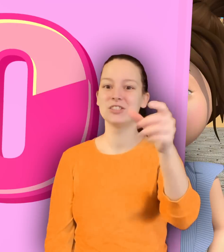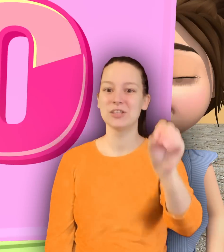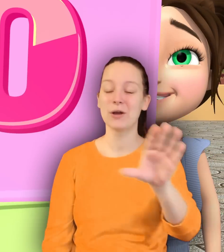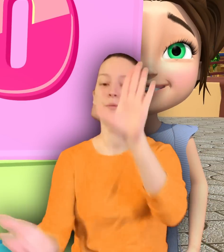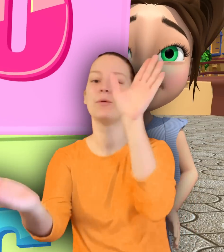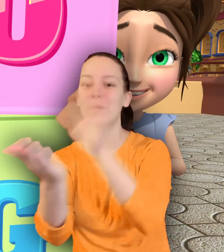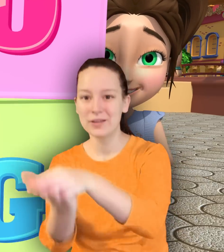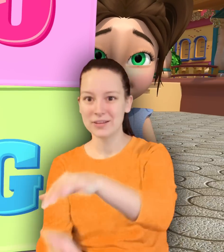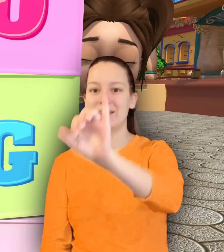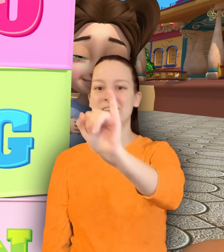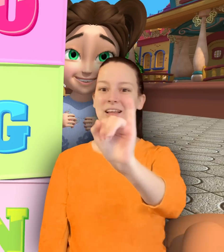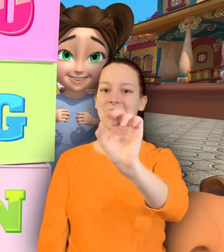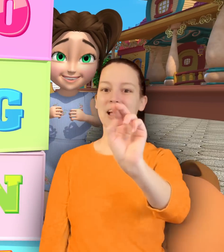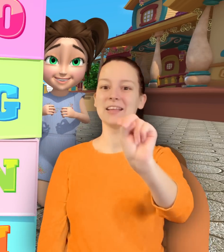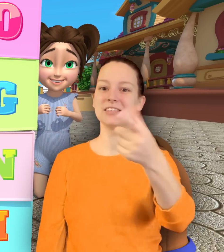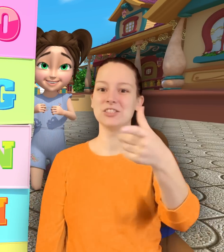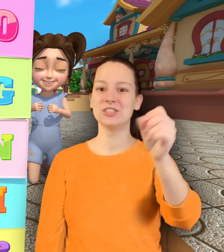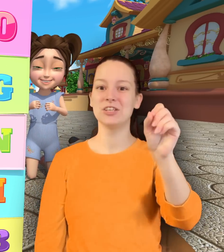I-N-G-O,